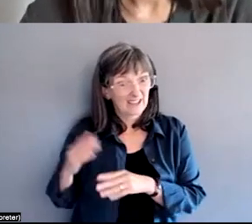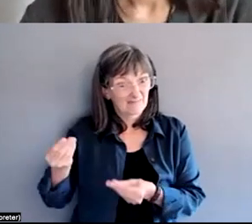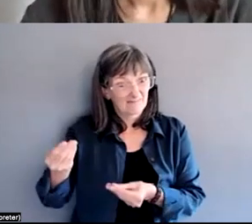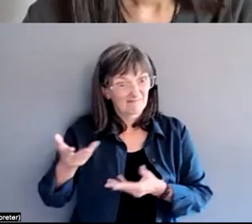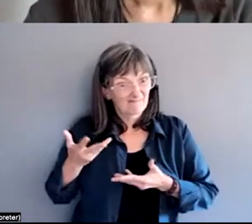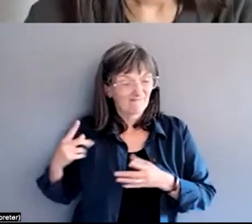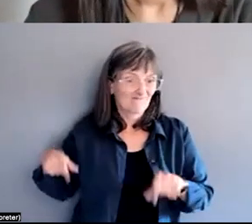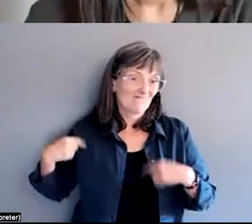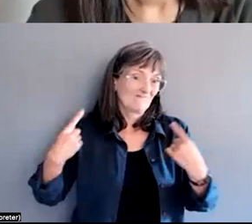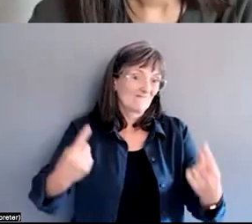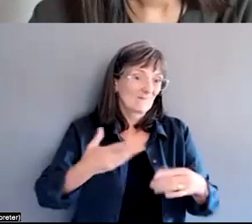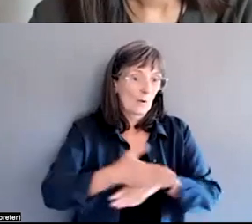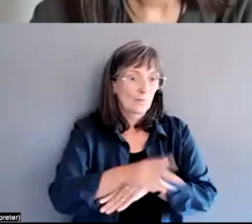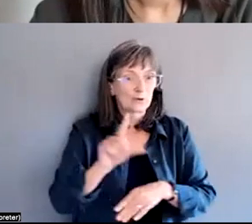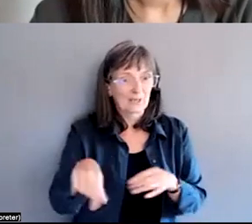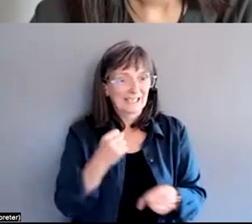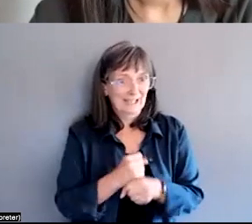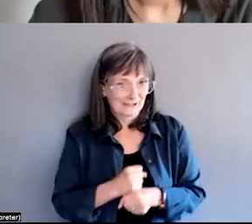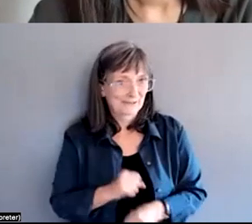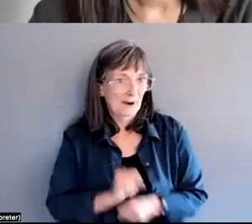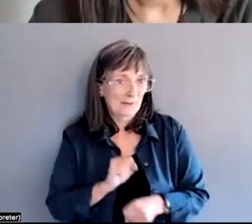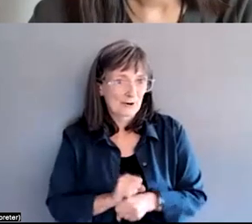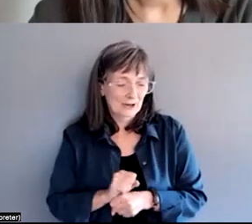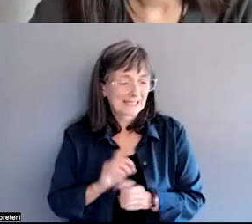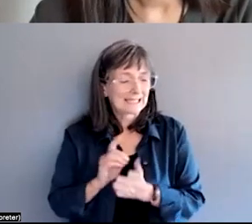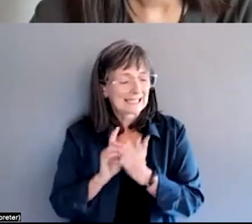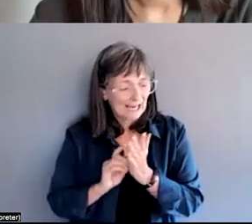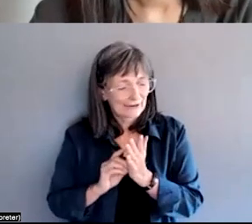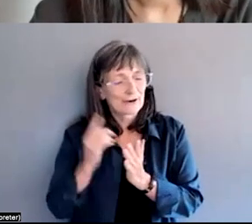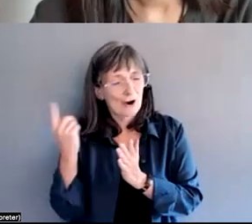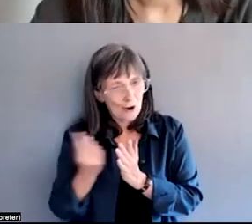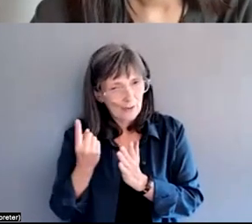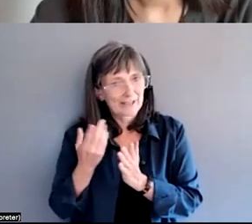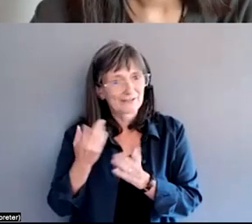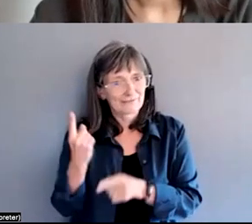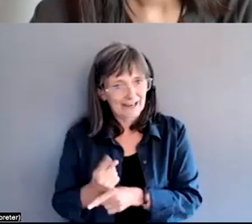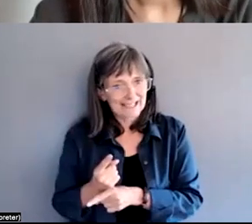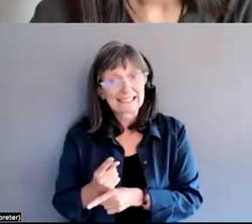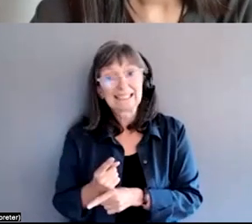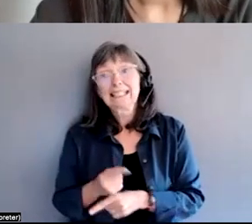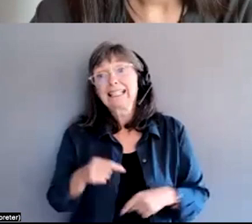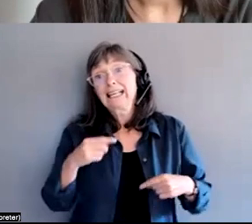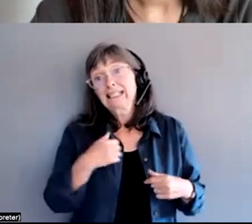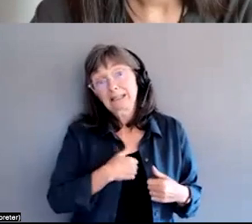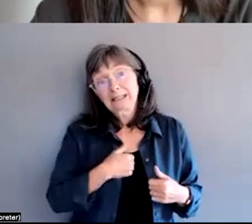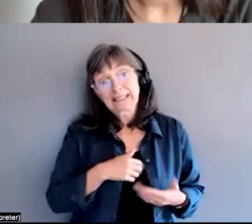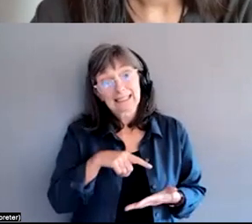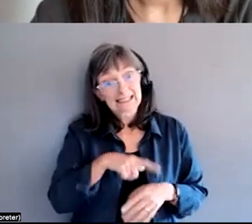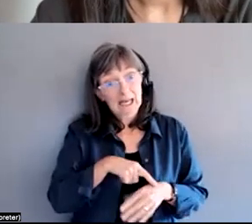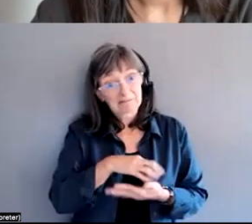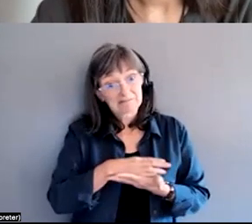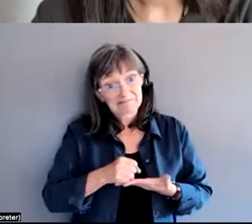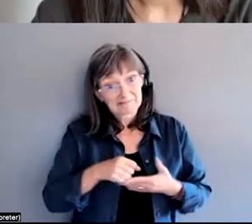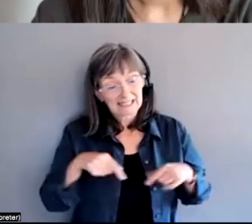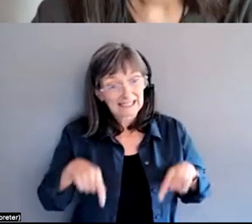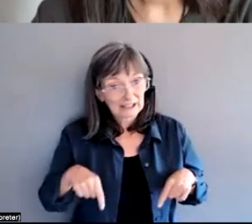more than 2 decades in the industry. And unfortunately, we have completely run out of time here, but I do want to extend